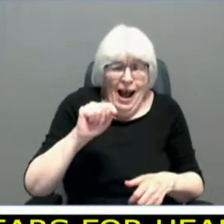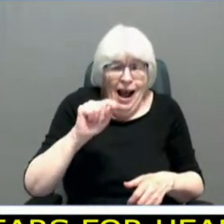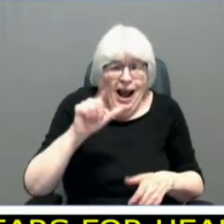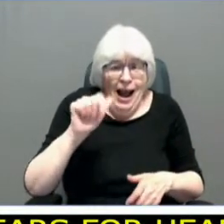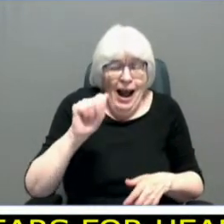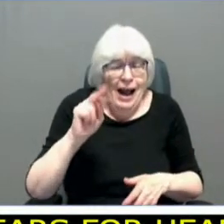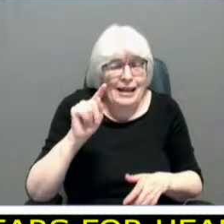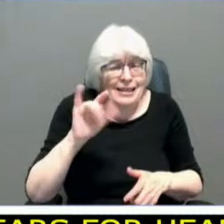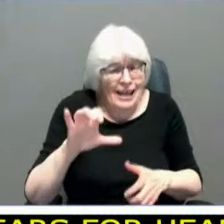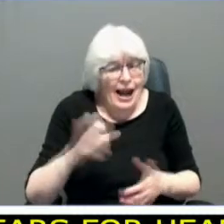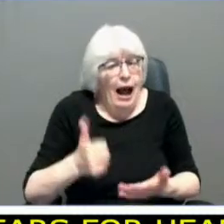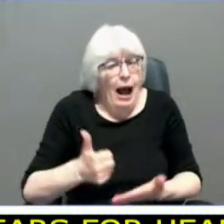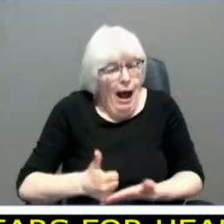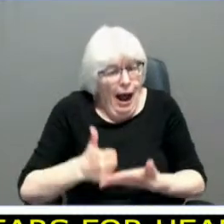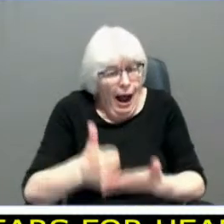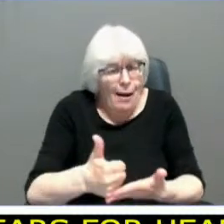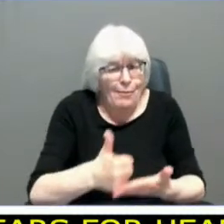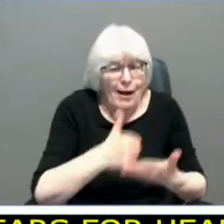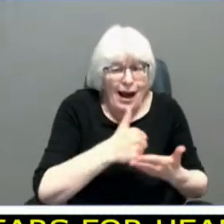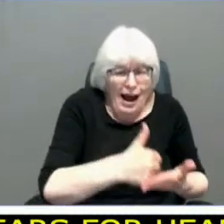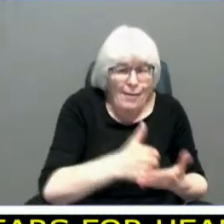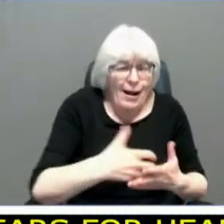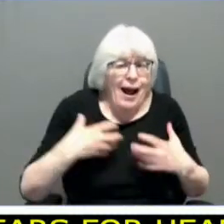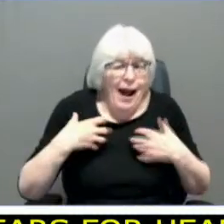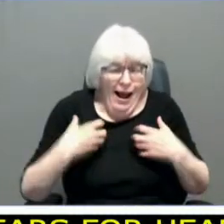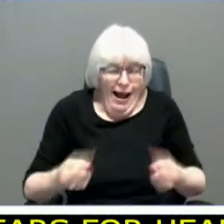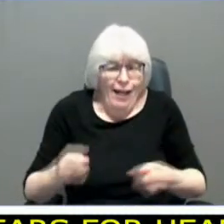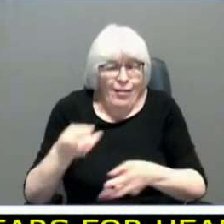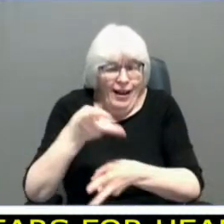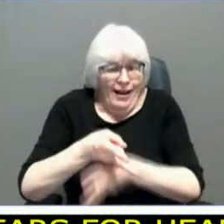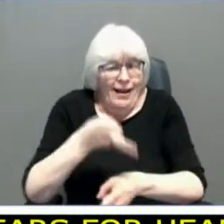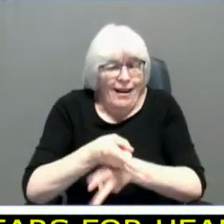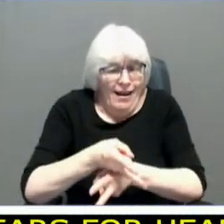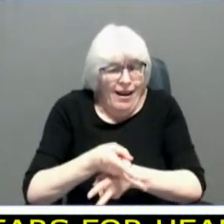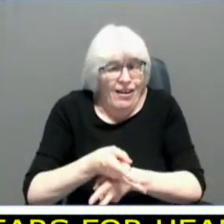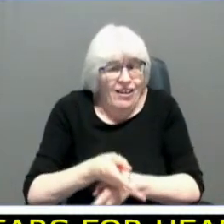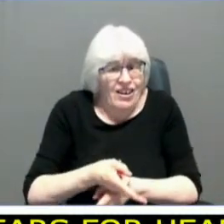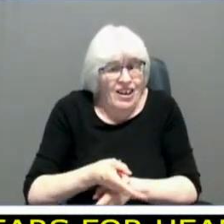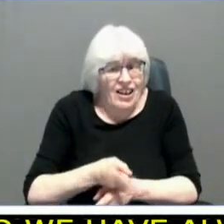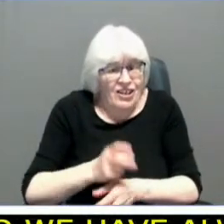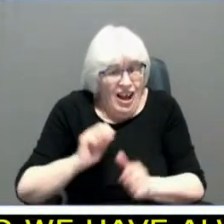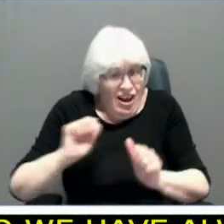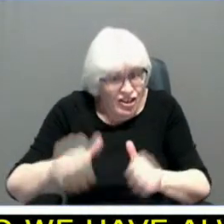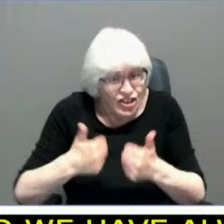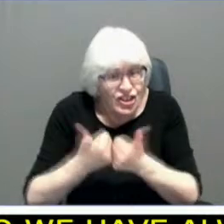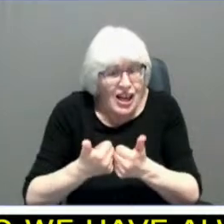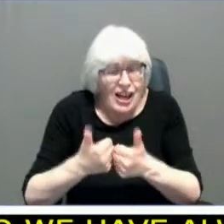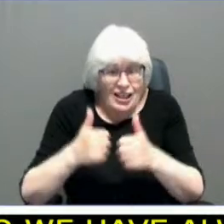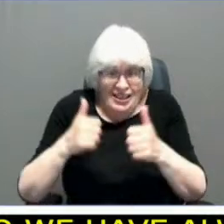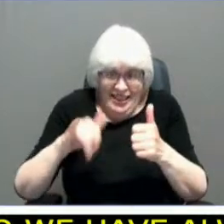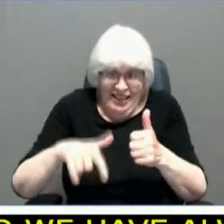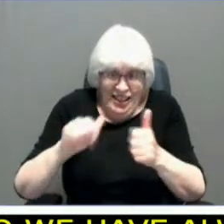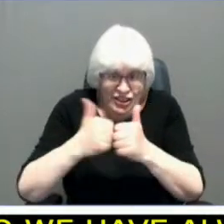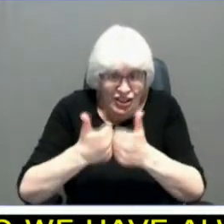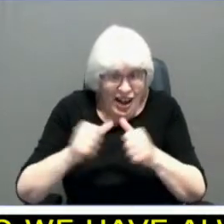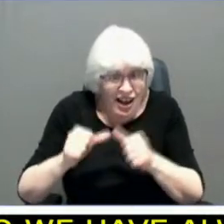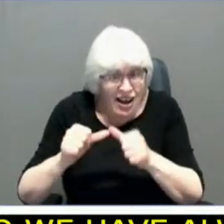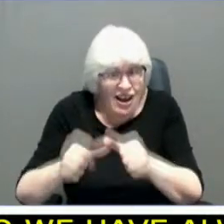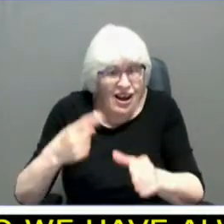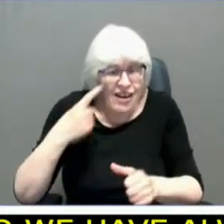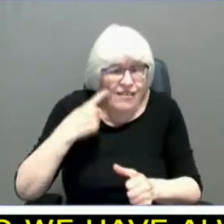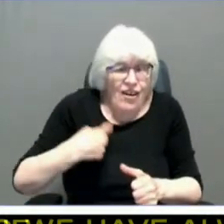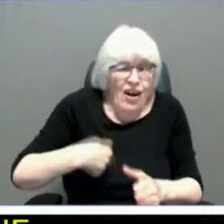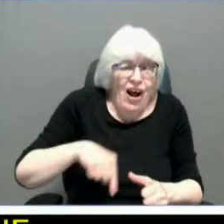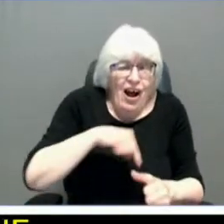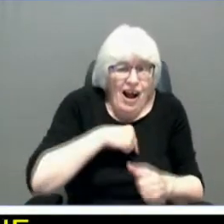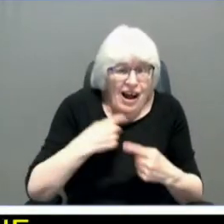And as we grow larger and as the challenges continue to face us, I think all of us are going to need to depend on one another a little bit